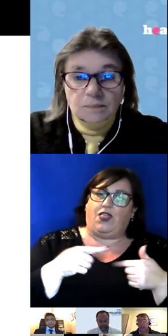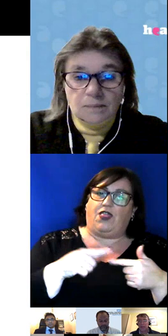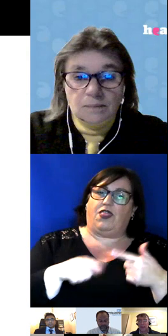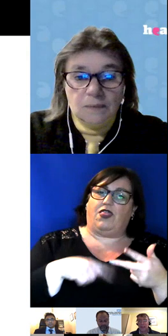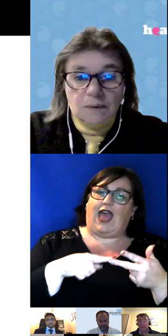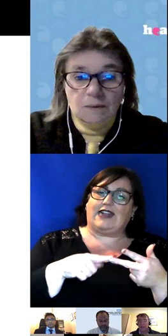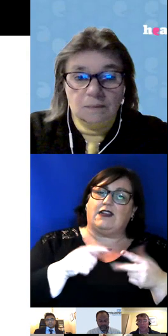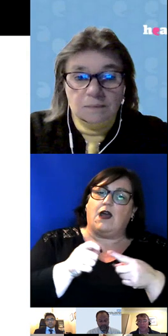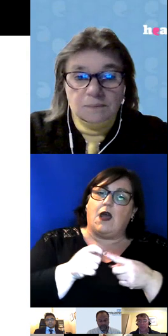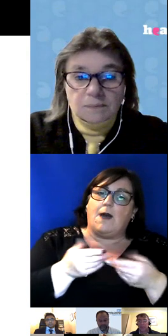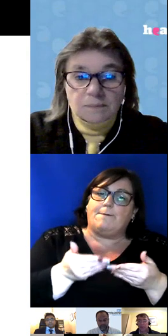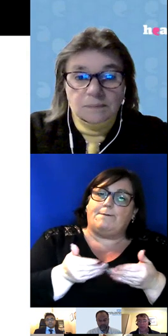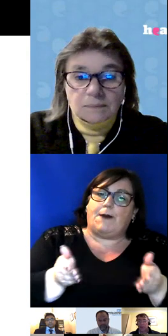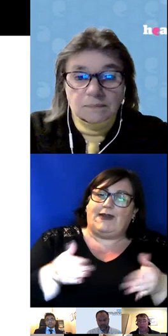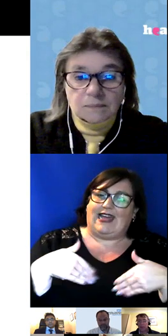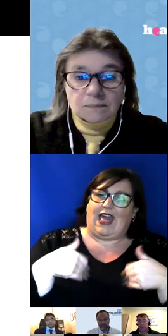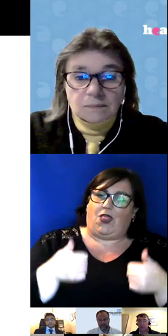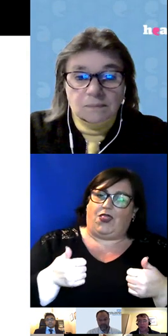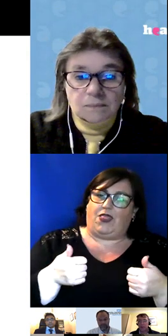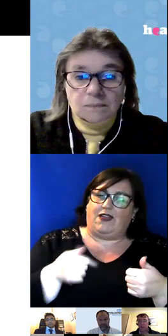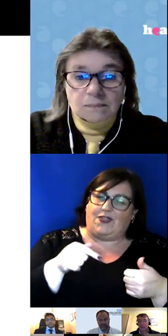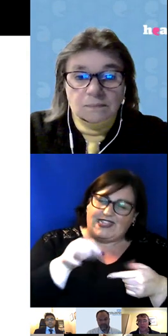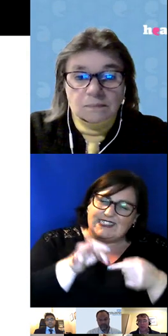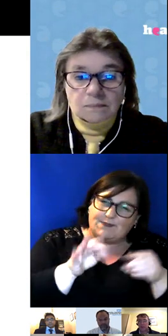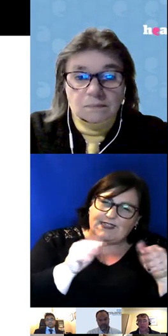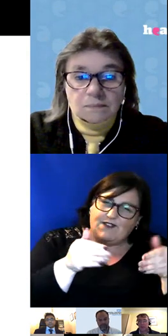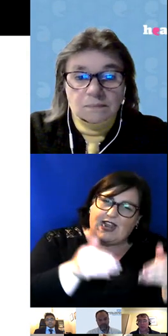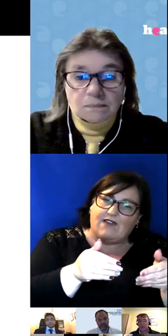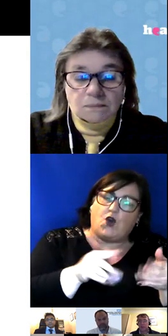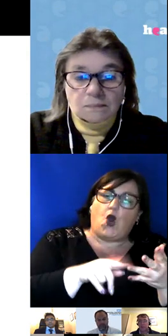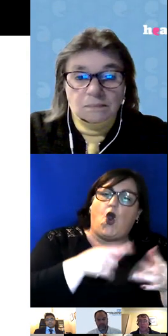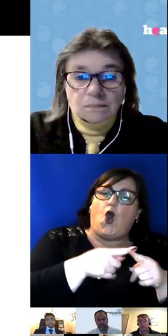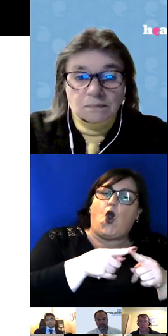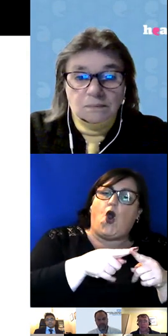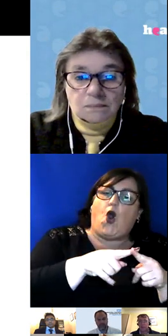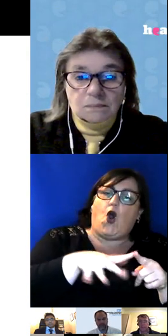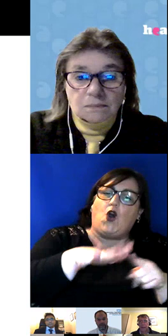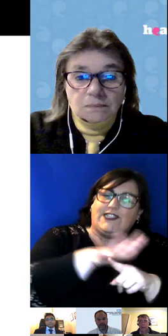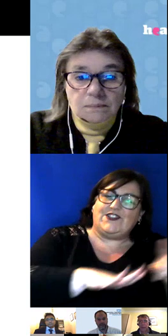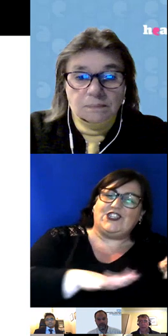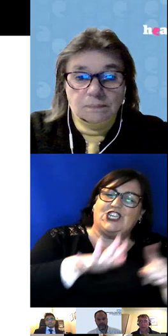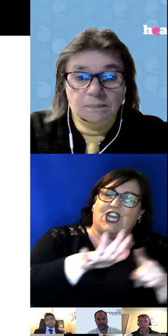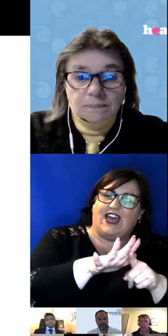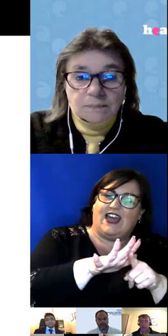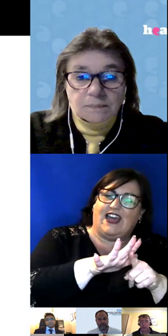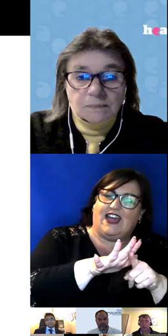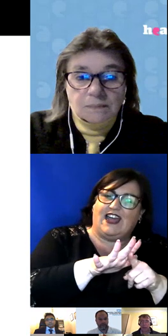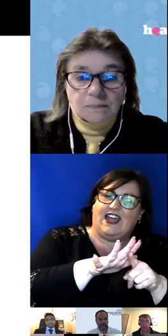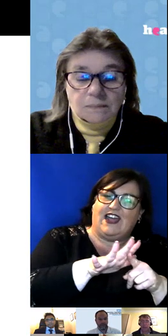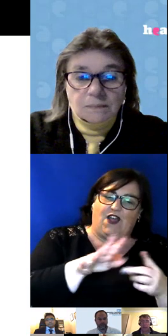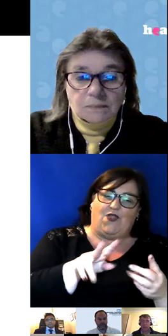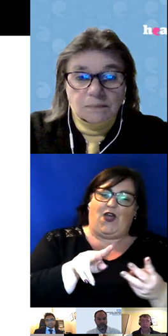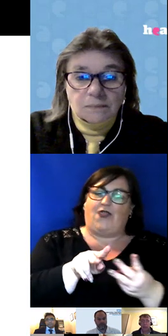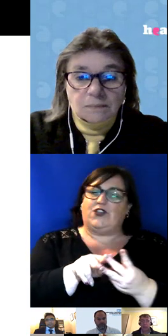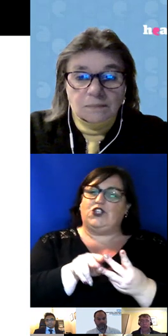authorities. This is specifically for Oxfordshire because the other two authorities are unitary, but Oxfordshire being two